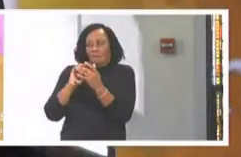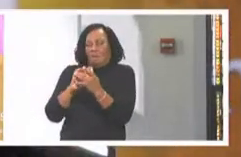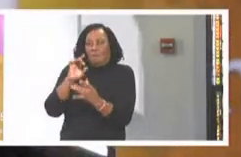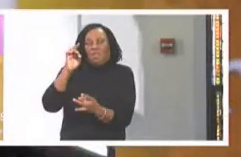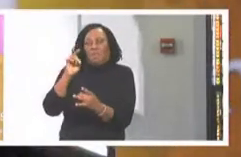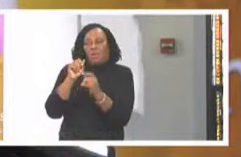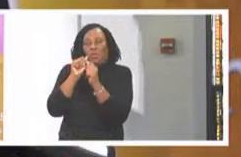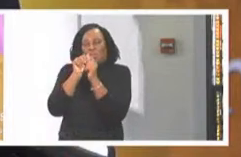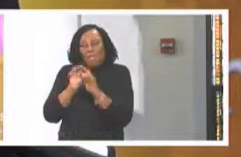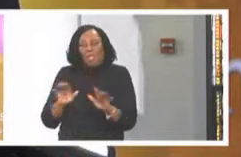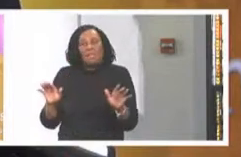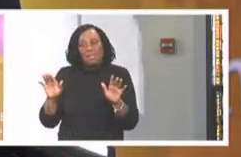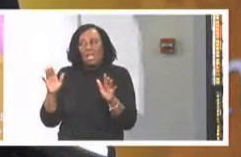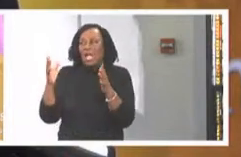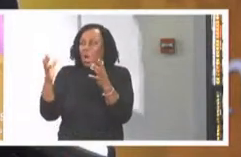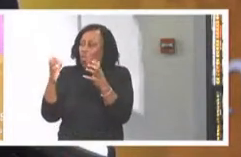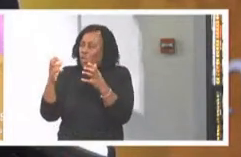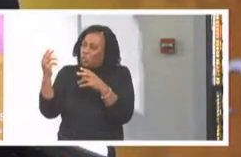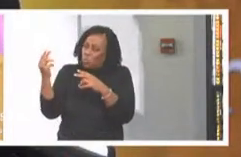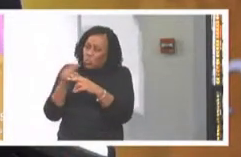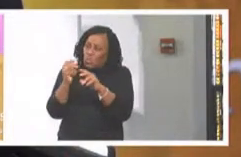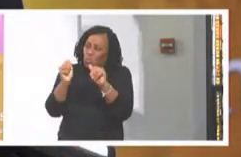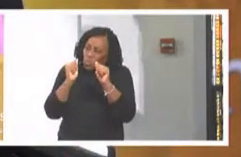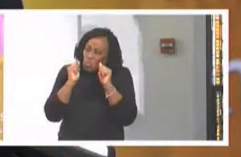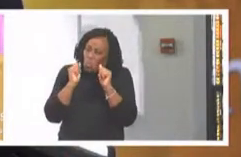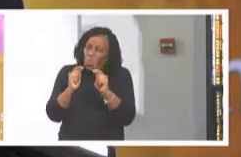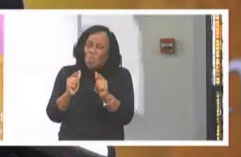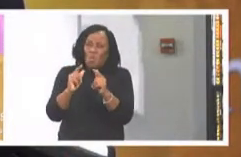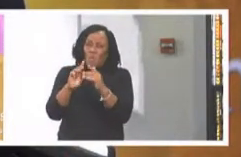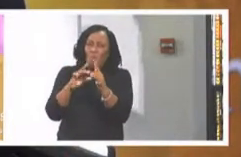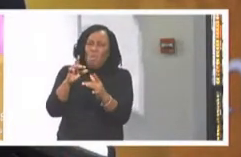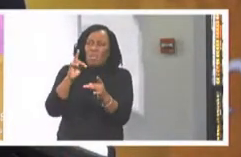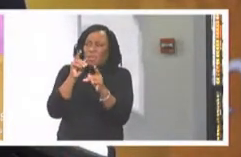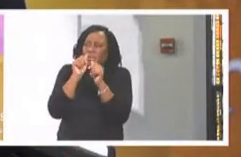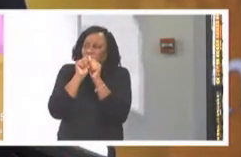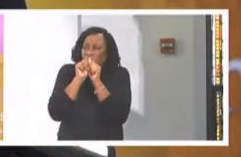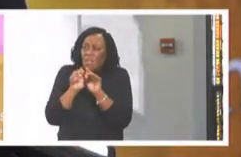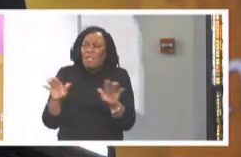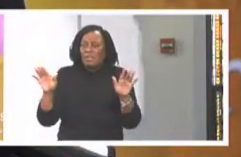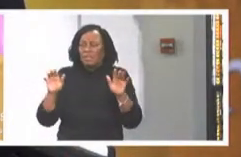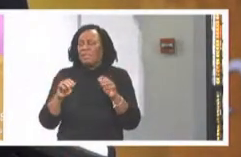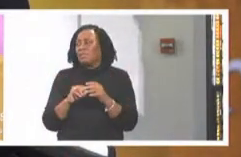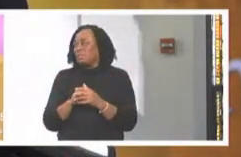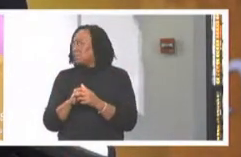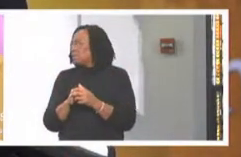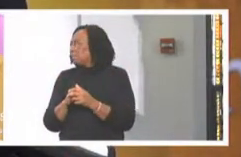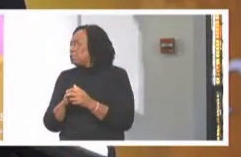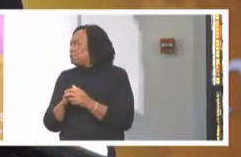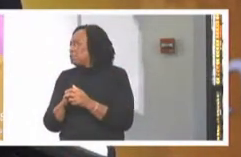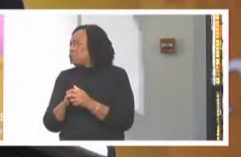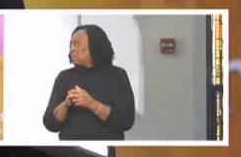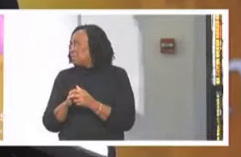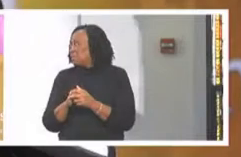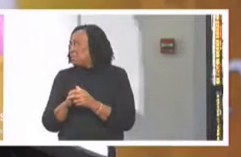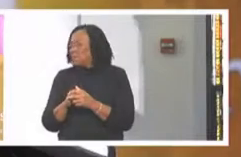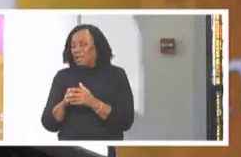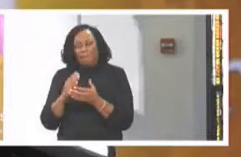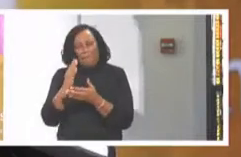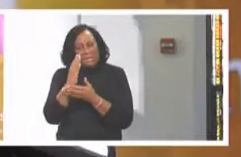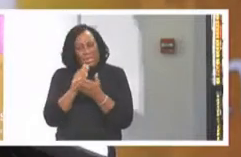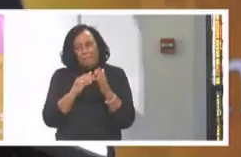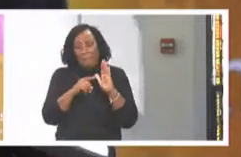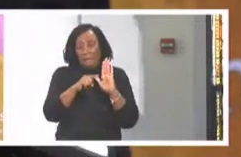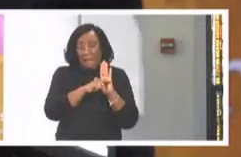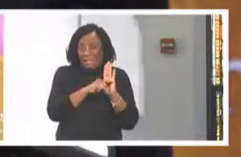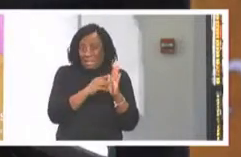person that I've called you to be. And I'm going to help you be there. But he said that some of those negative things, you just got to let